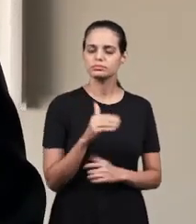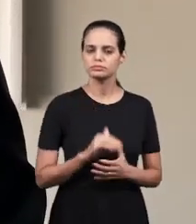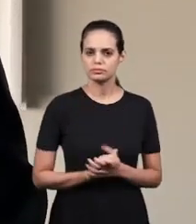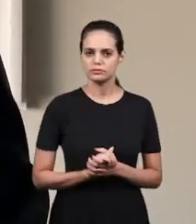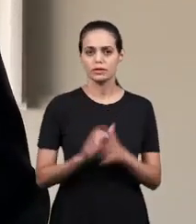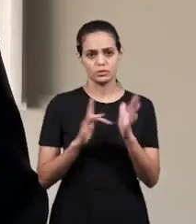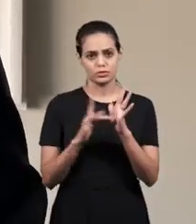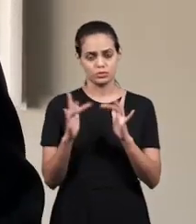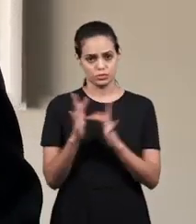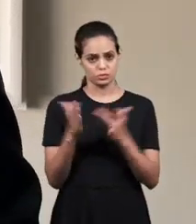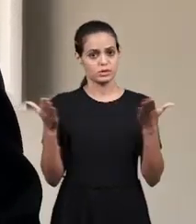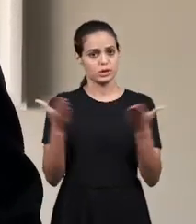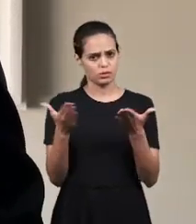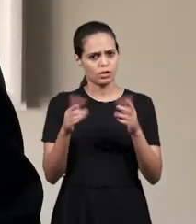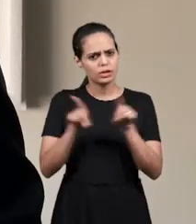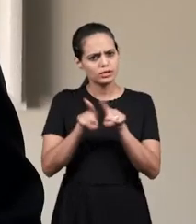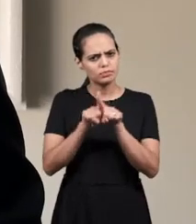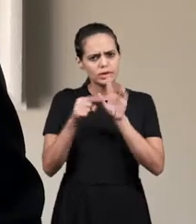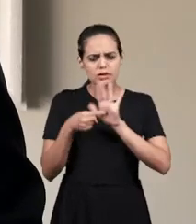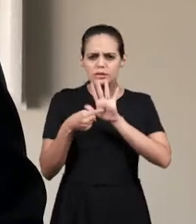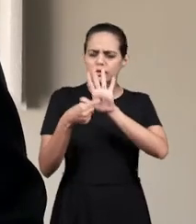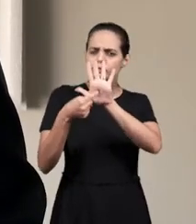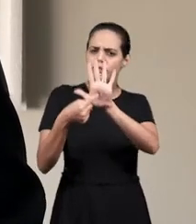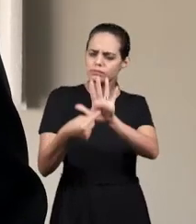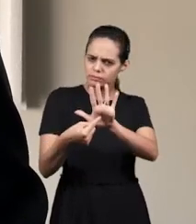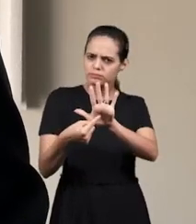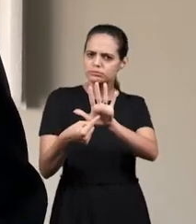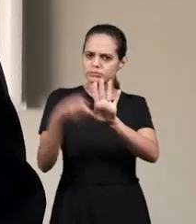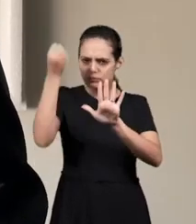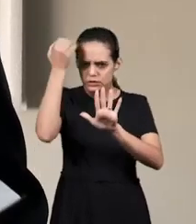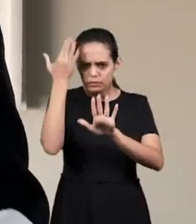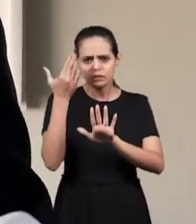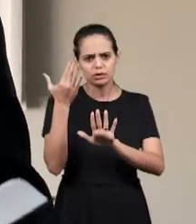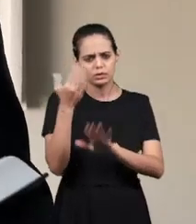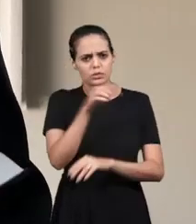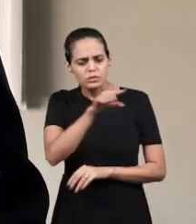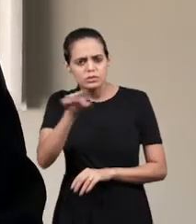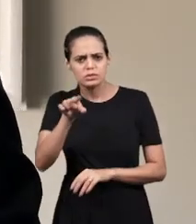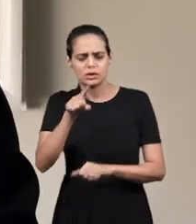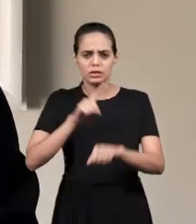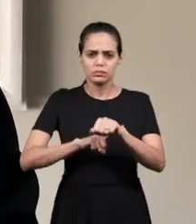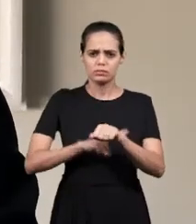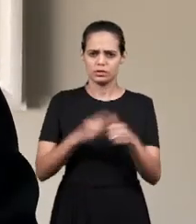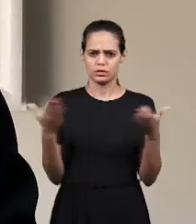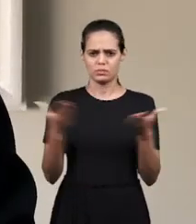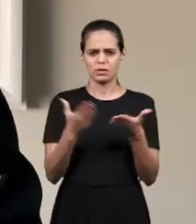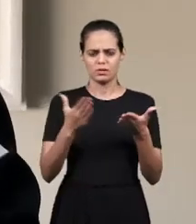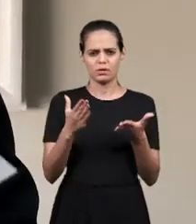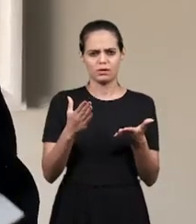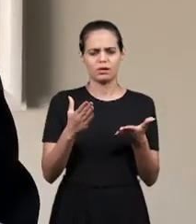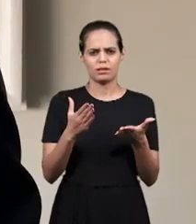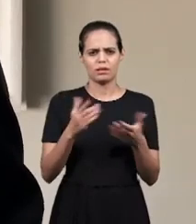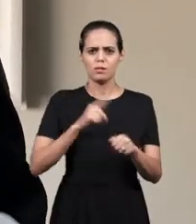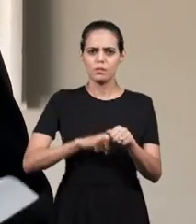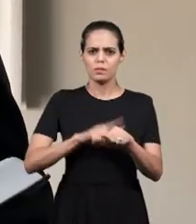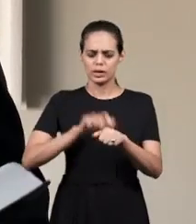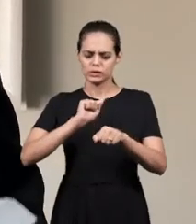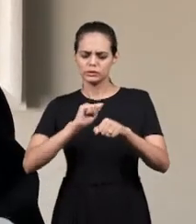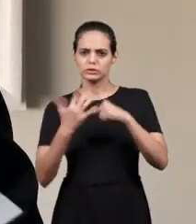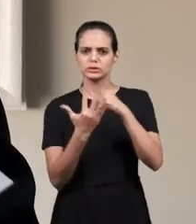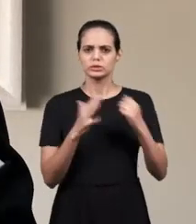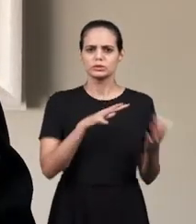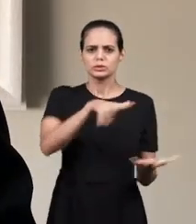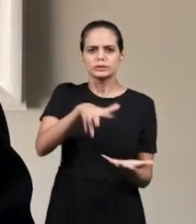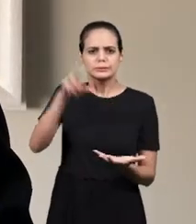by your life. He's passing through a historical moment that you're living in, through the circumstances you're living